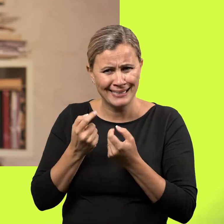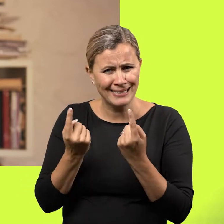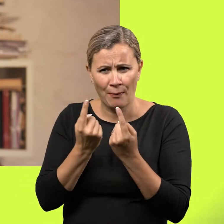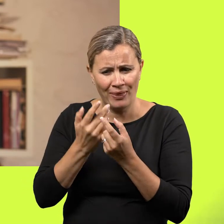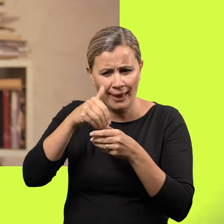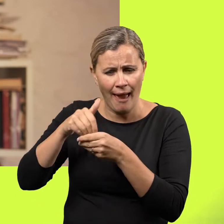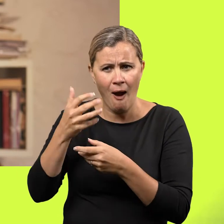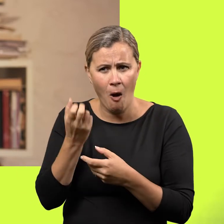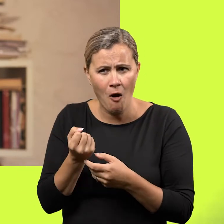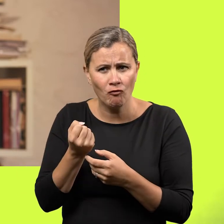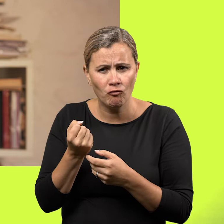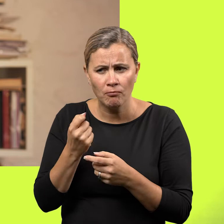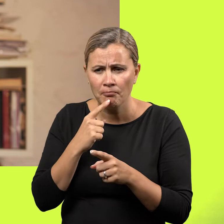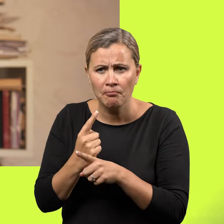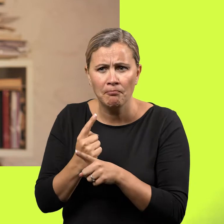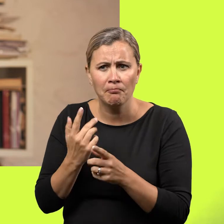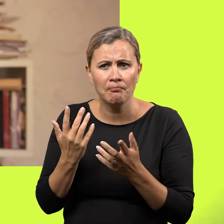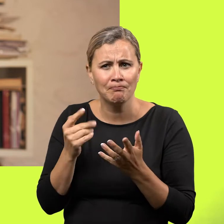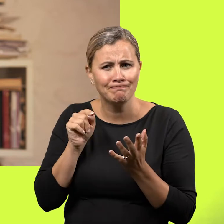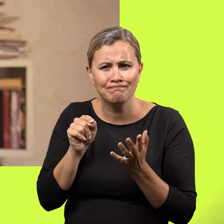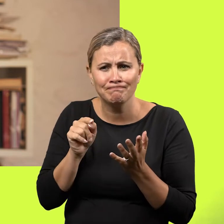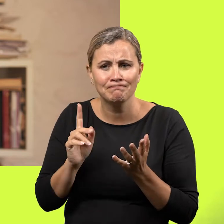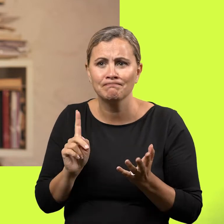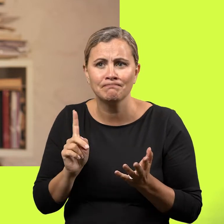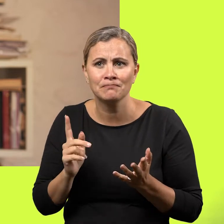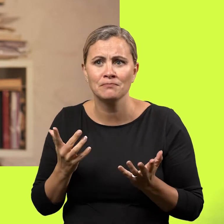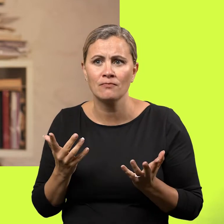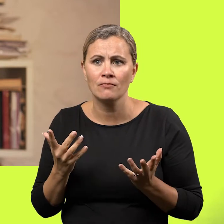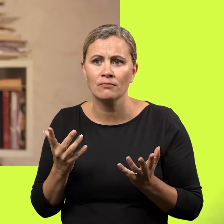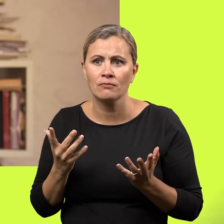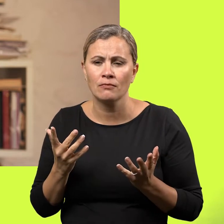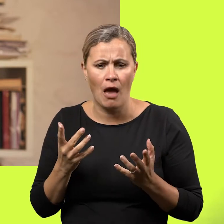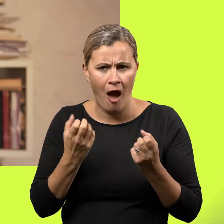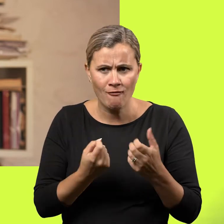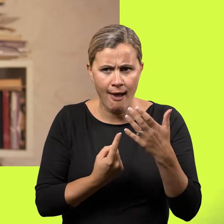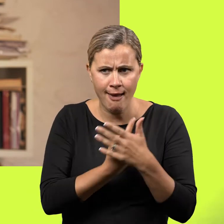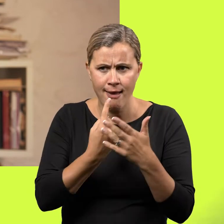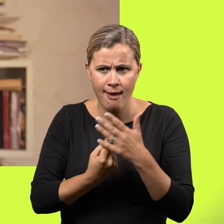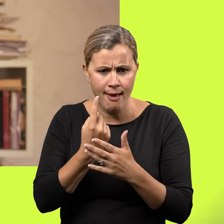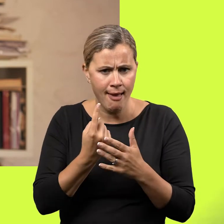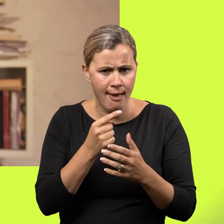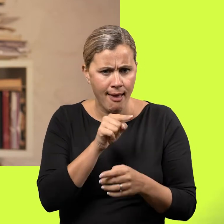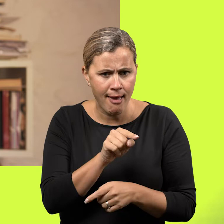there's something else in these messages, a common thread.